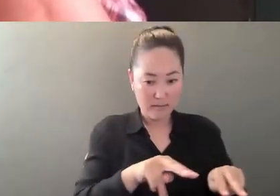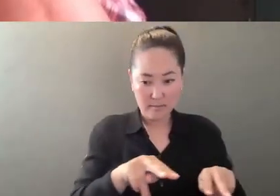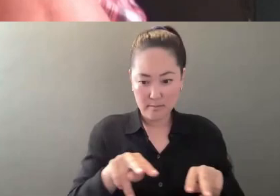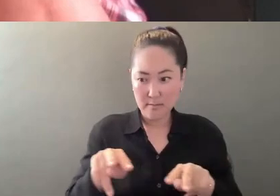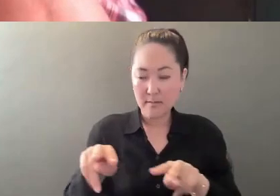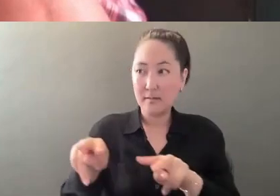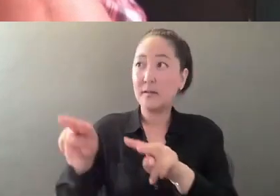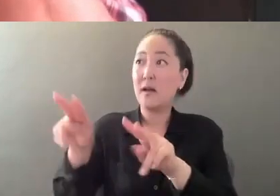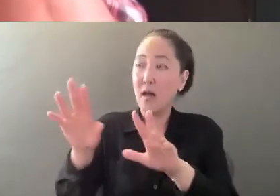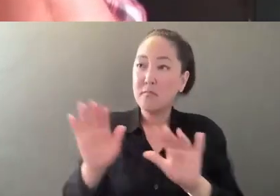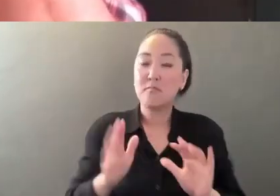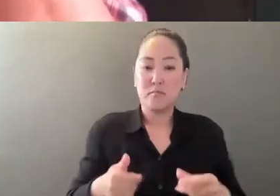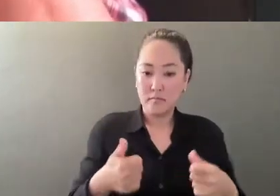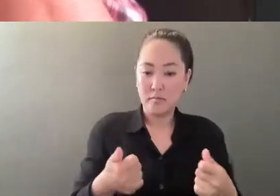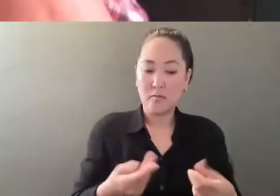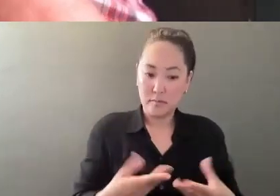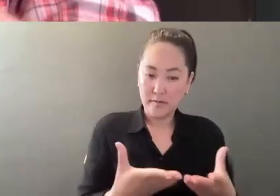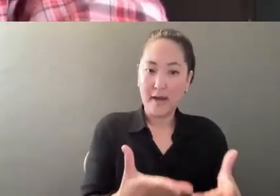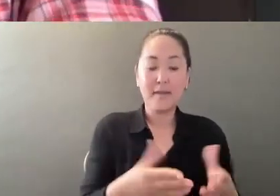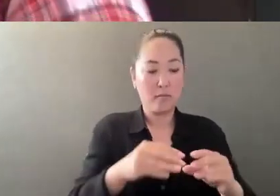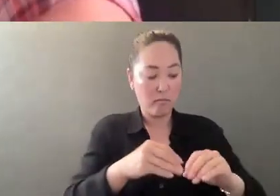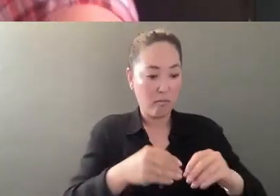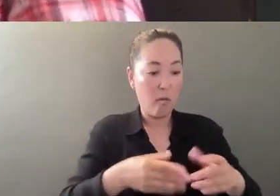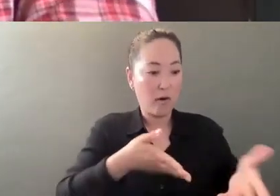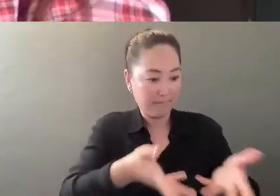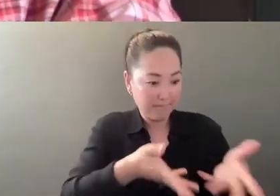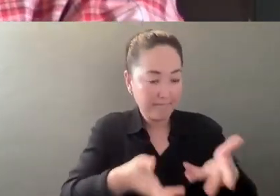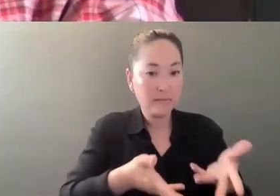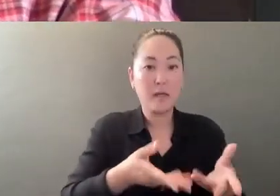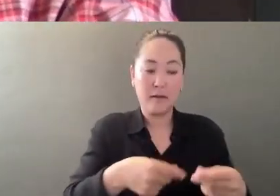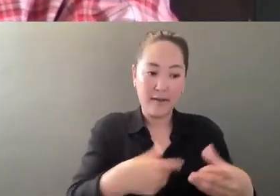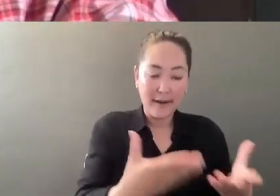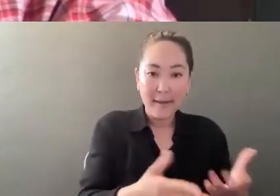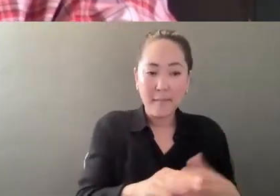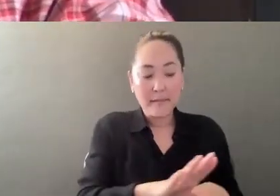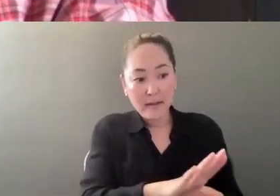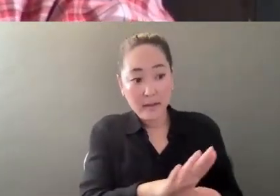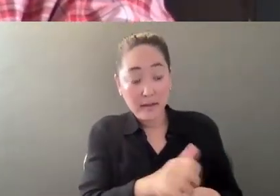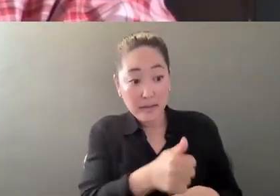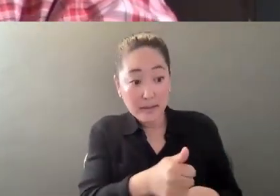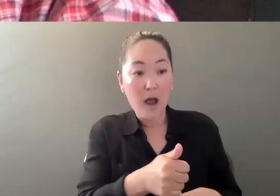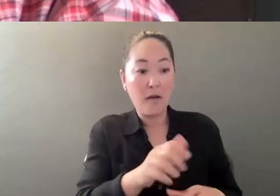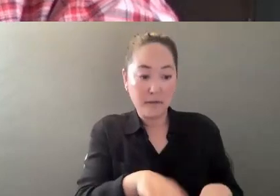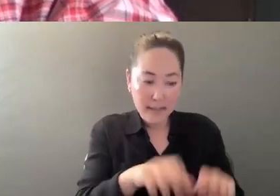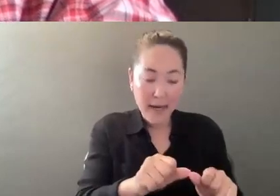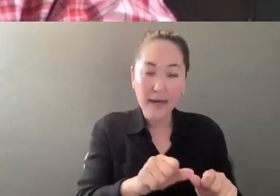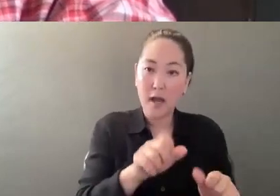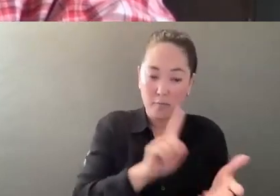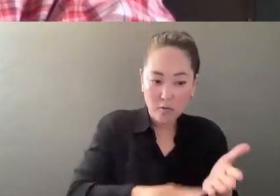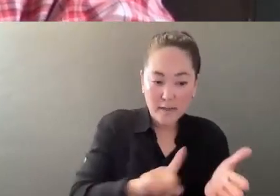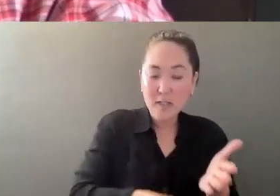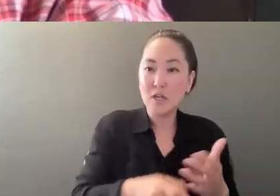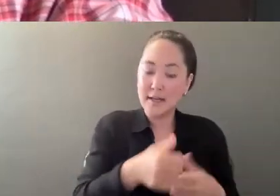and ownership of their disease, making sure we're directing the conversation to them in the clinic, asking them about what medications they're taking and encouraging them